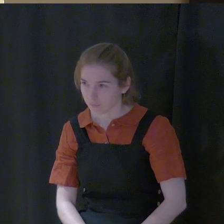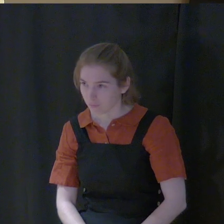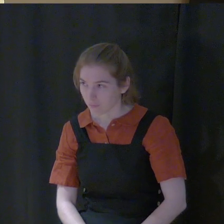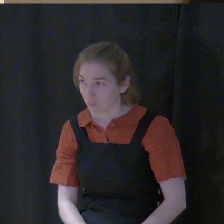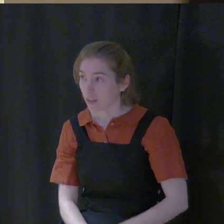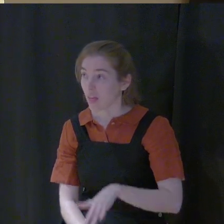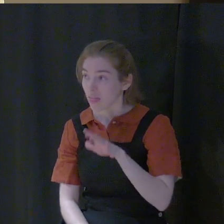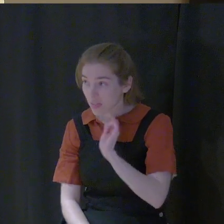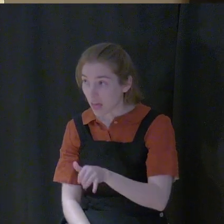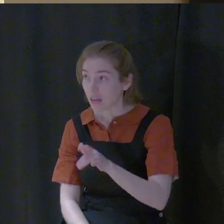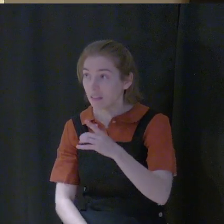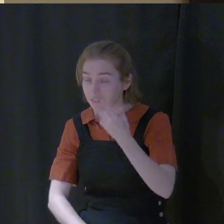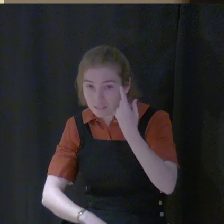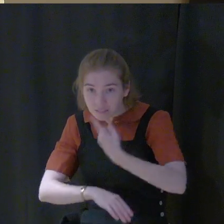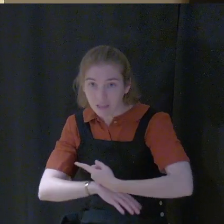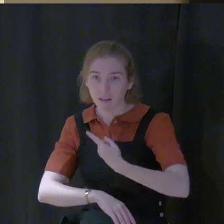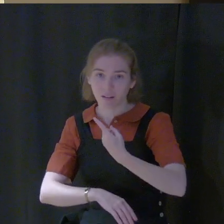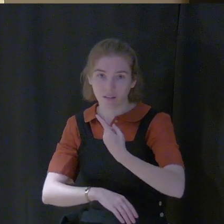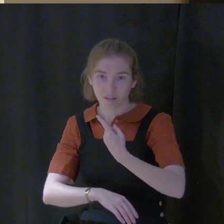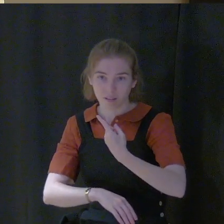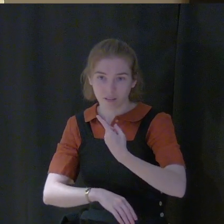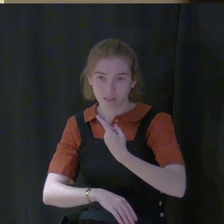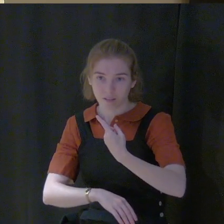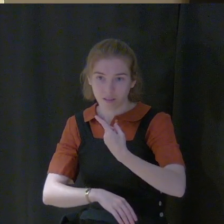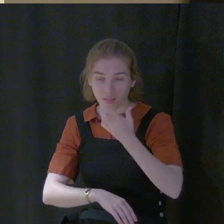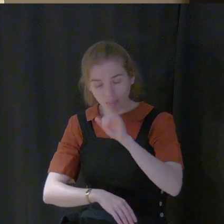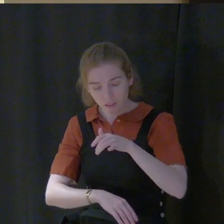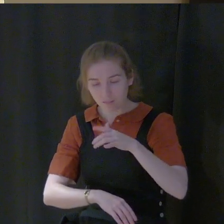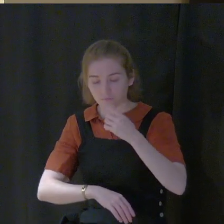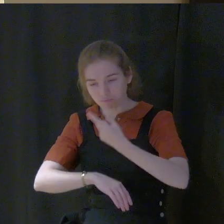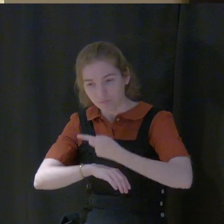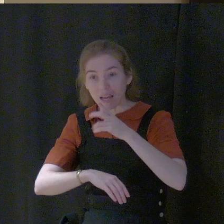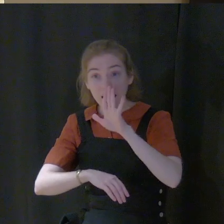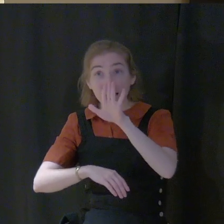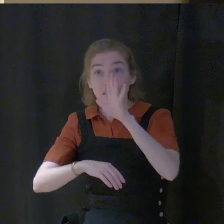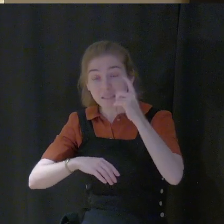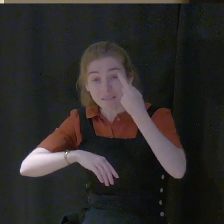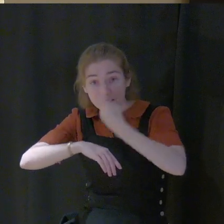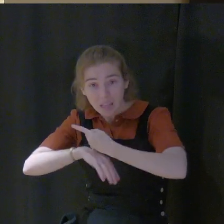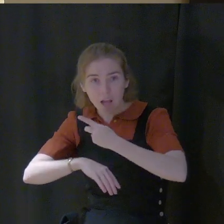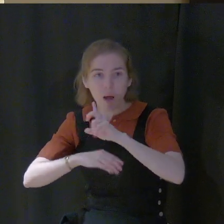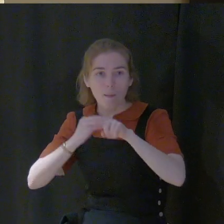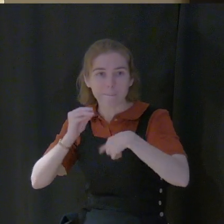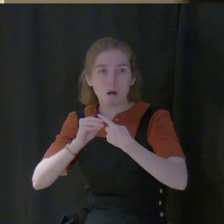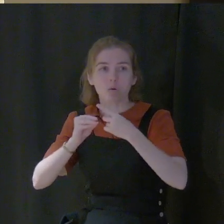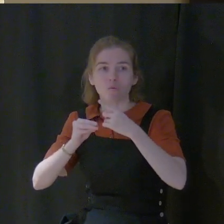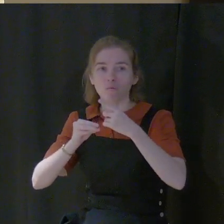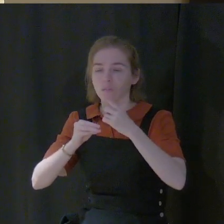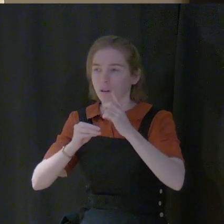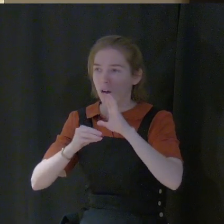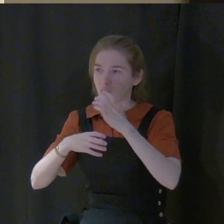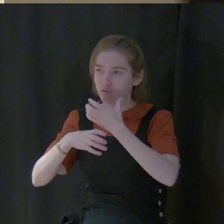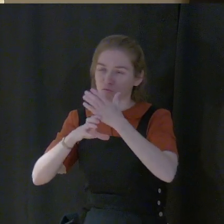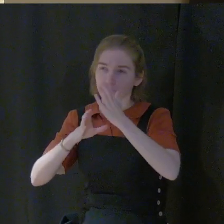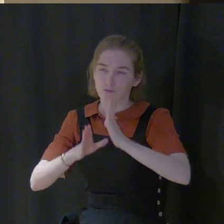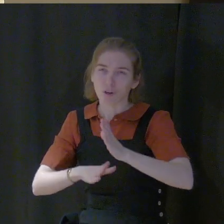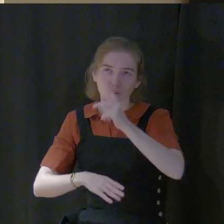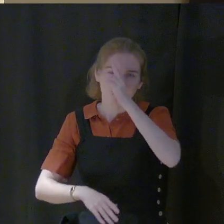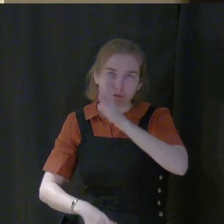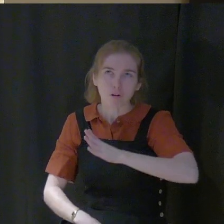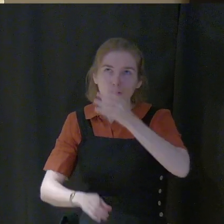That's what his day is about. His day is about his being our creator